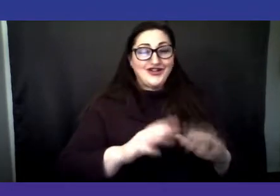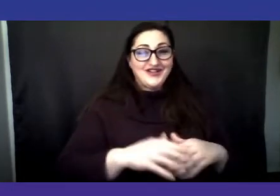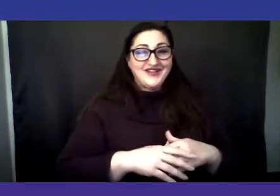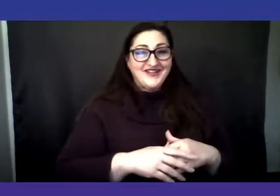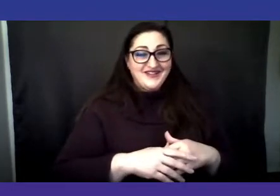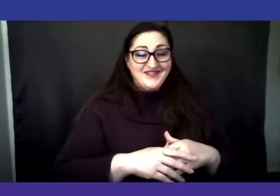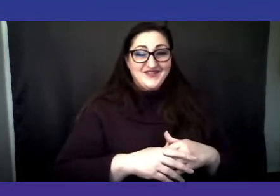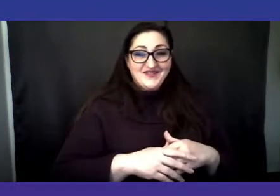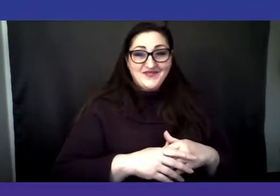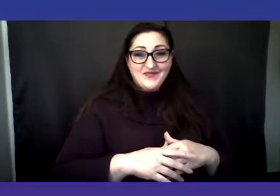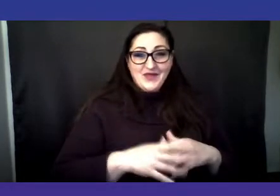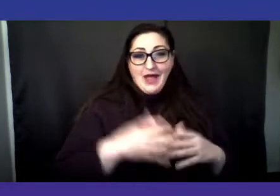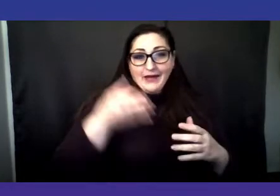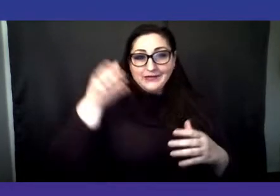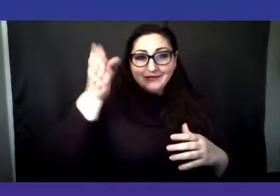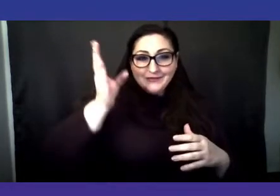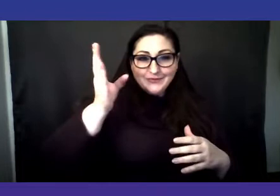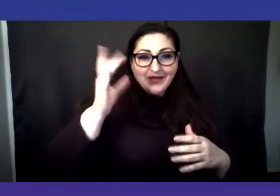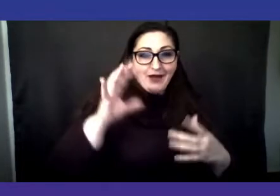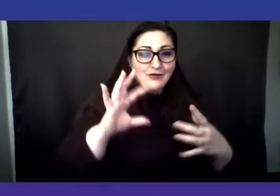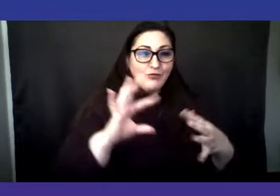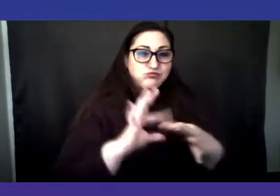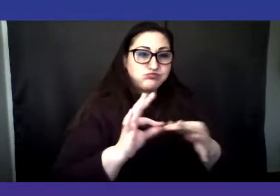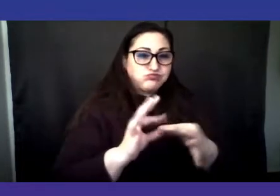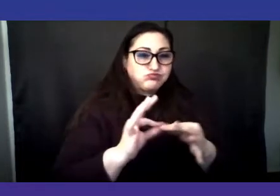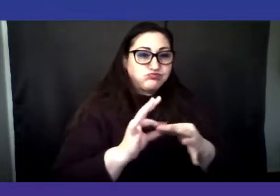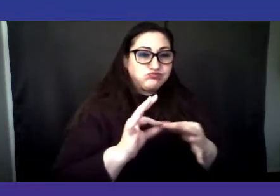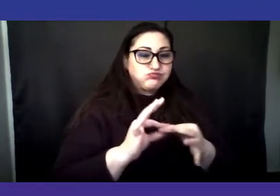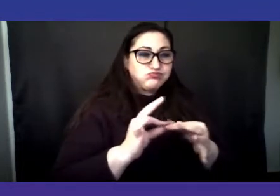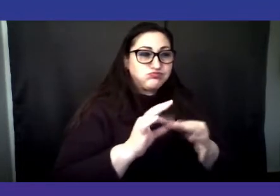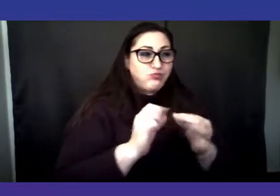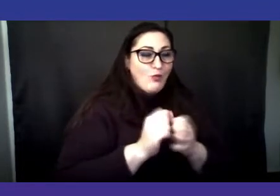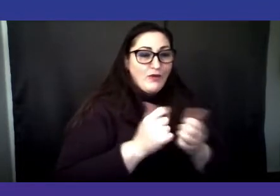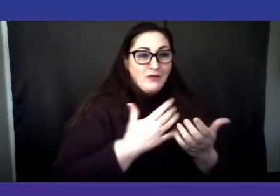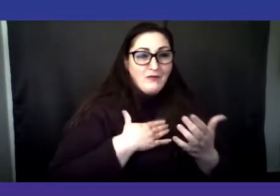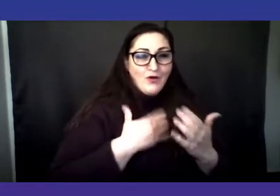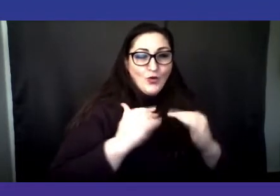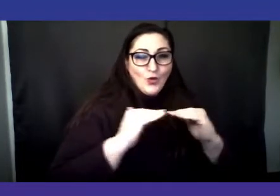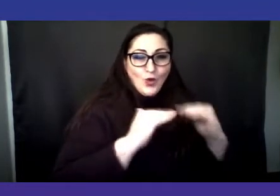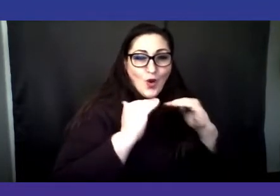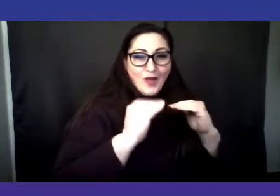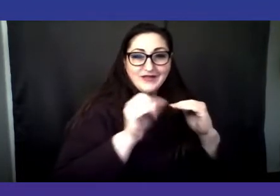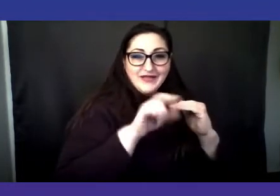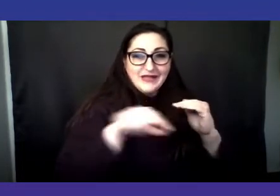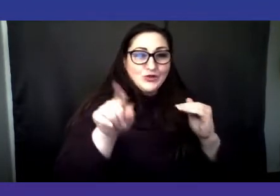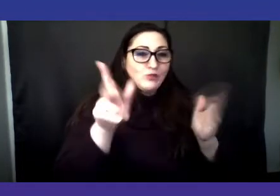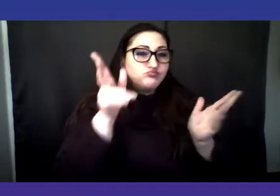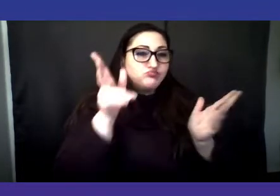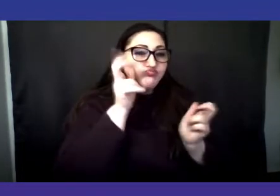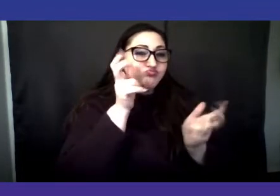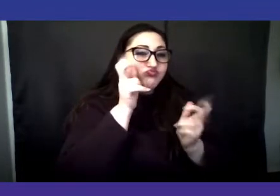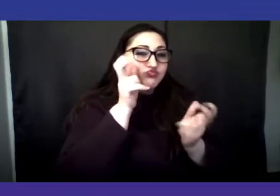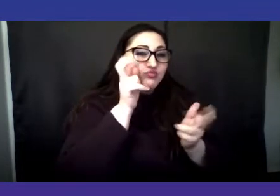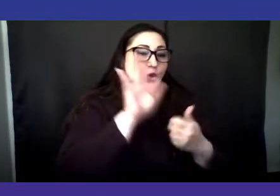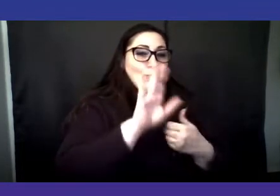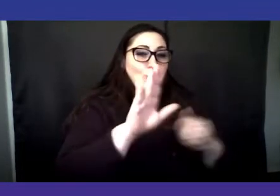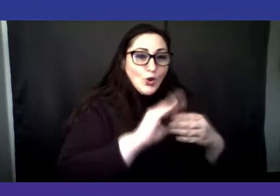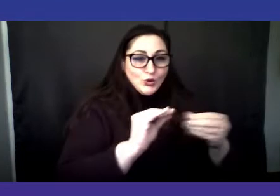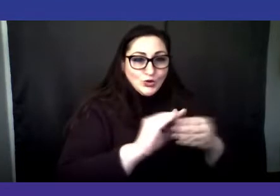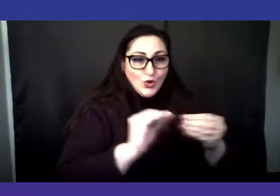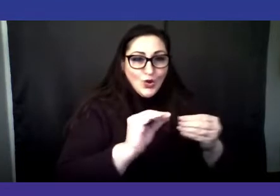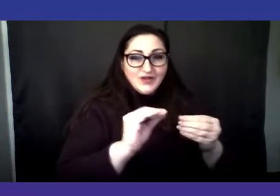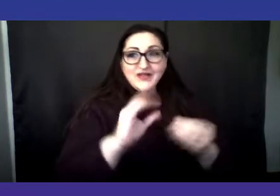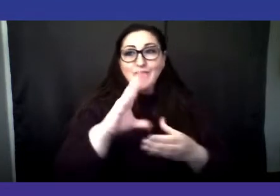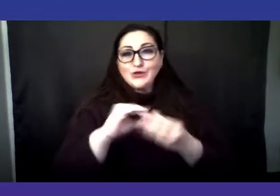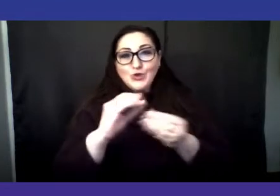like you, and hear your stories and the story of others, and